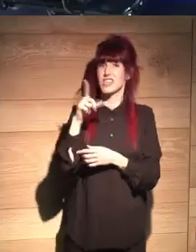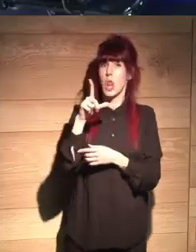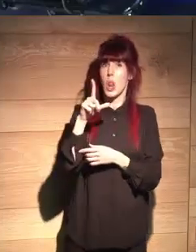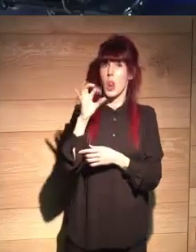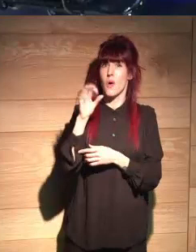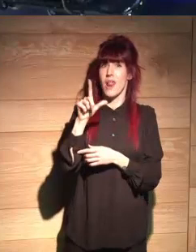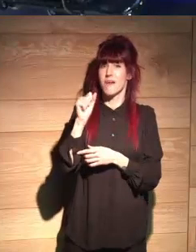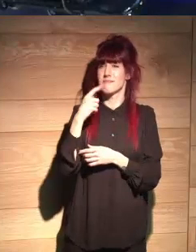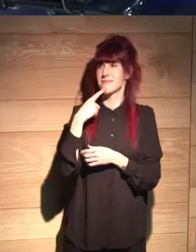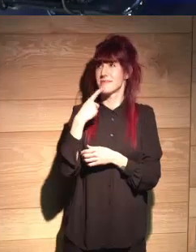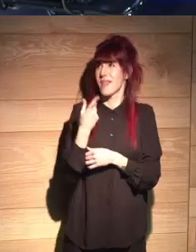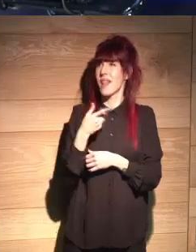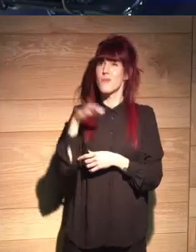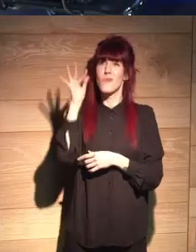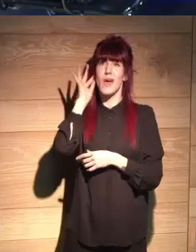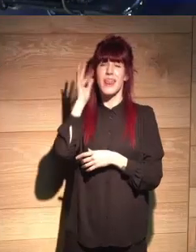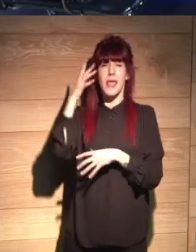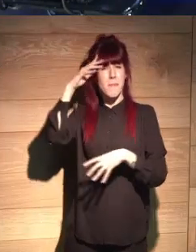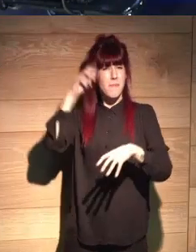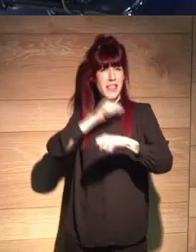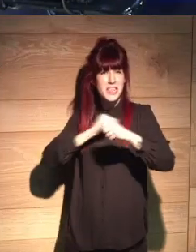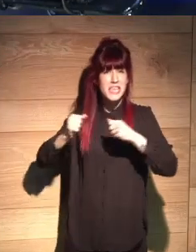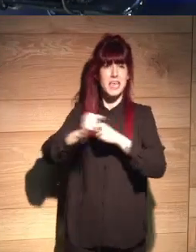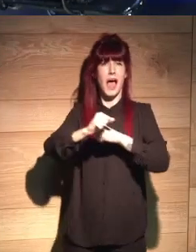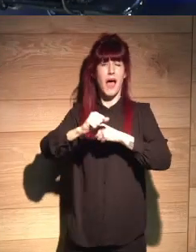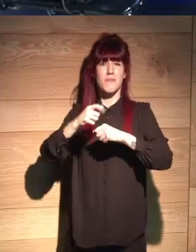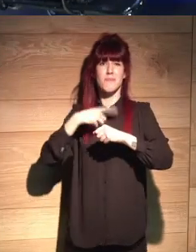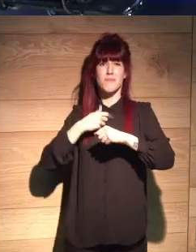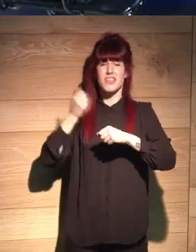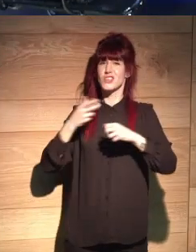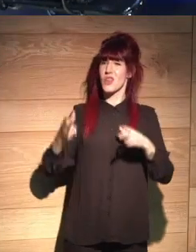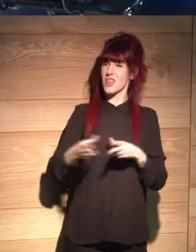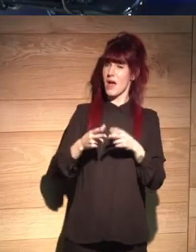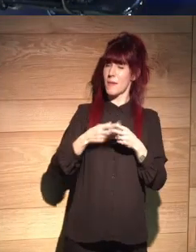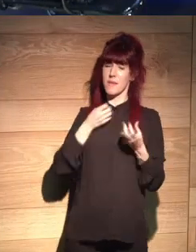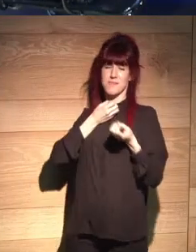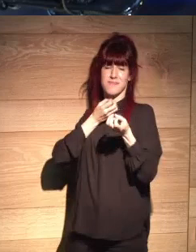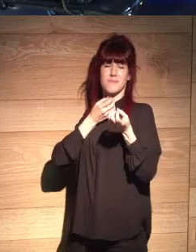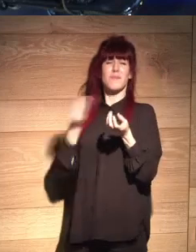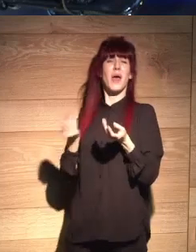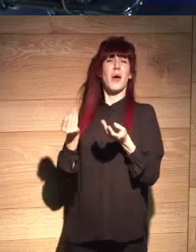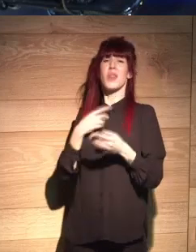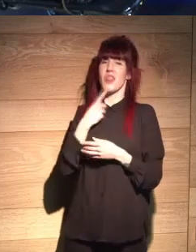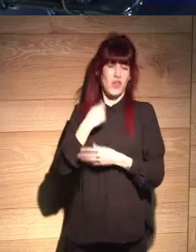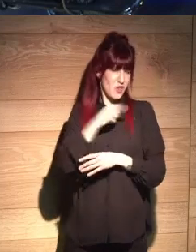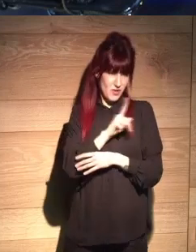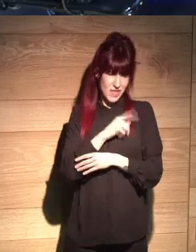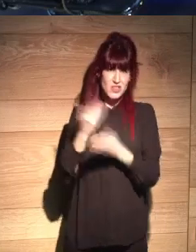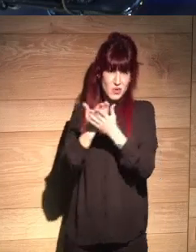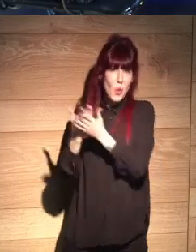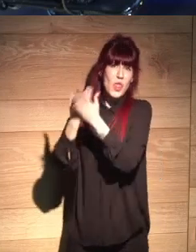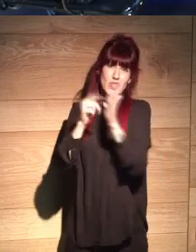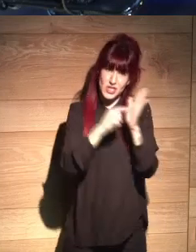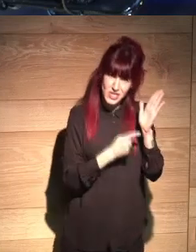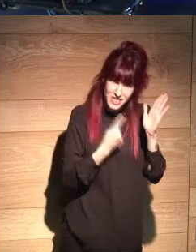was saying before as well, the women have more empathy, more social, better communicator. The studies do